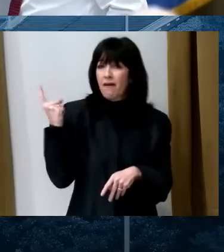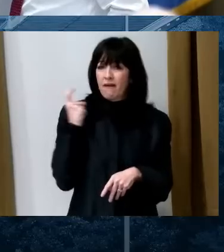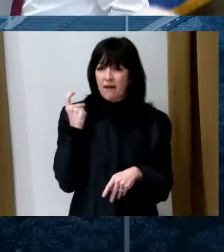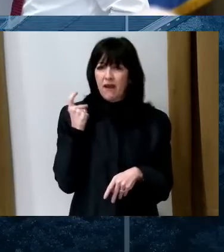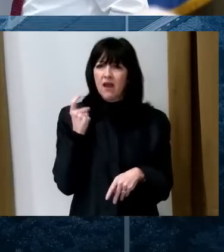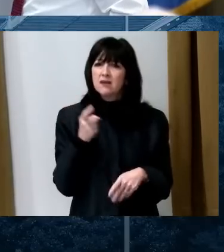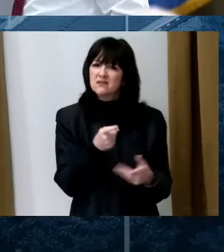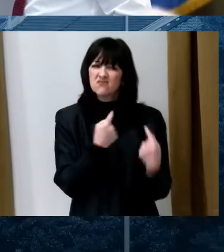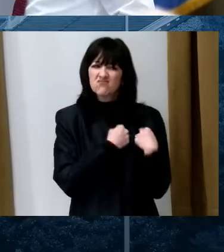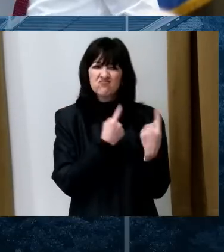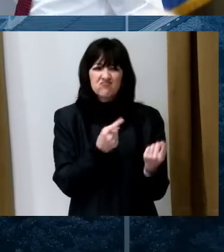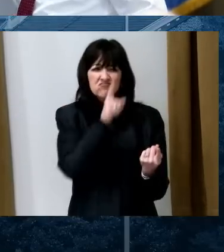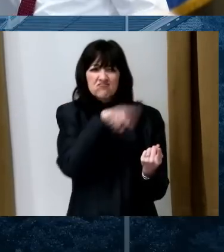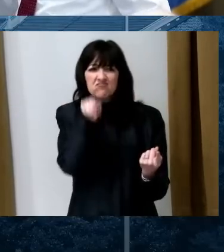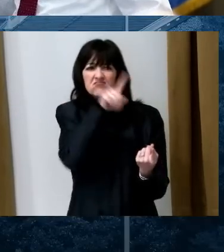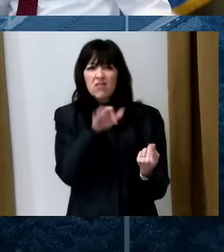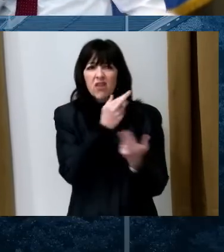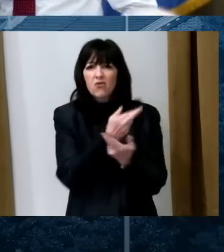you can get